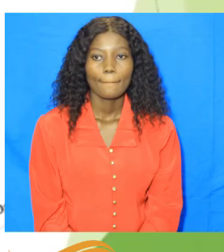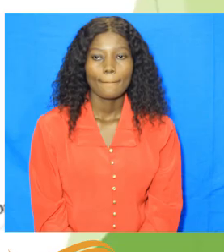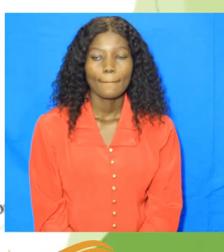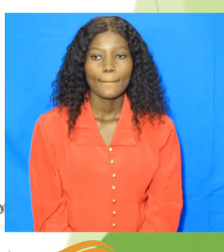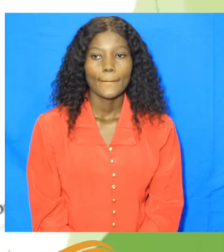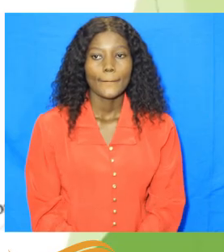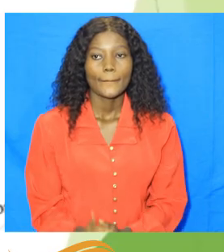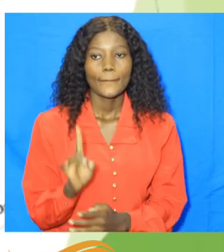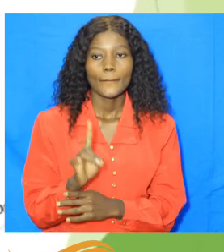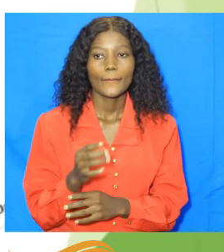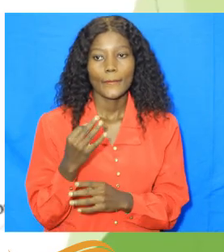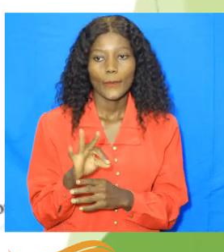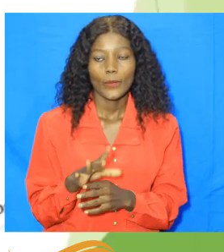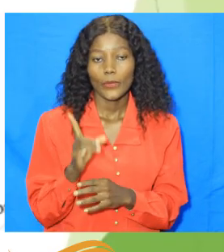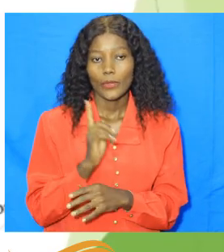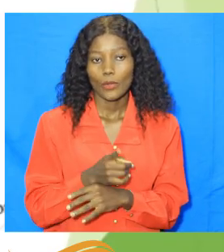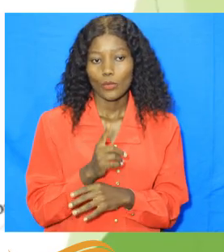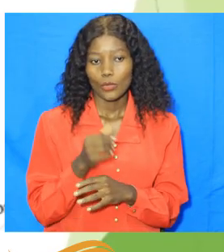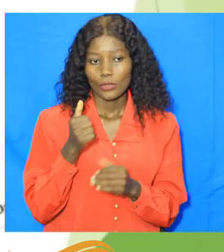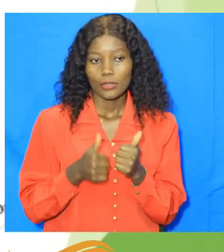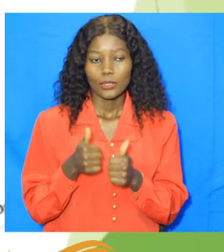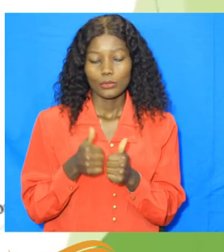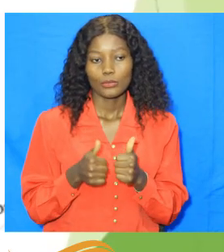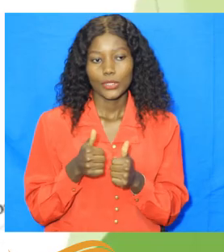So, one of the warnings that,